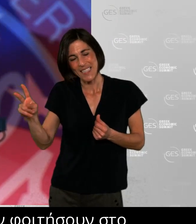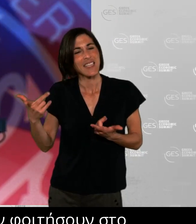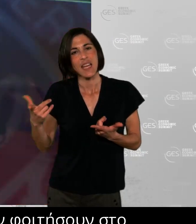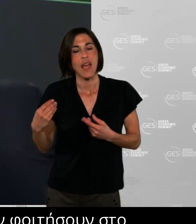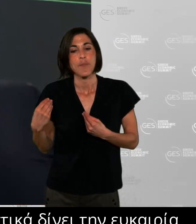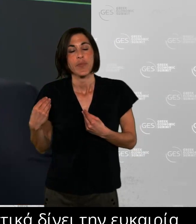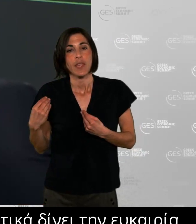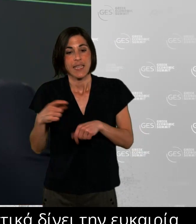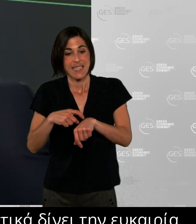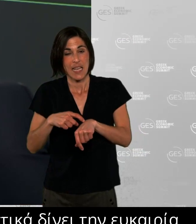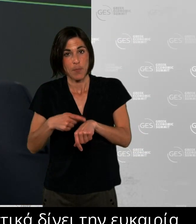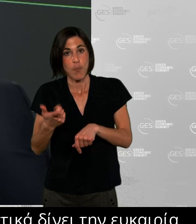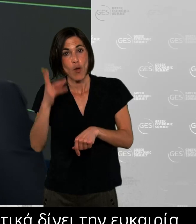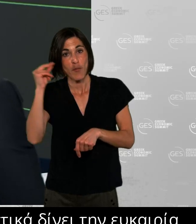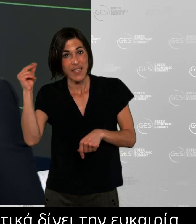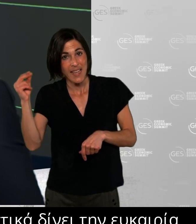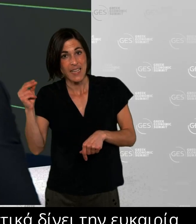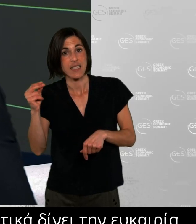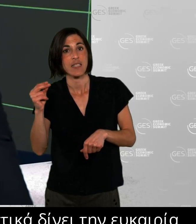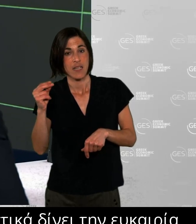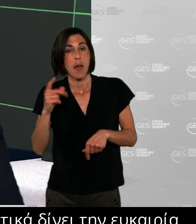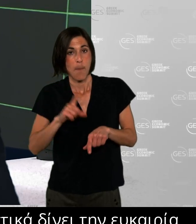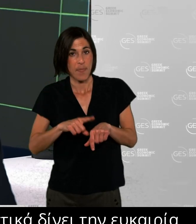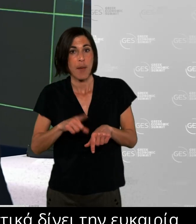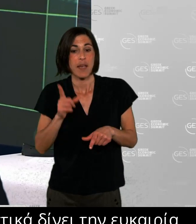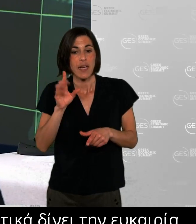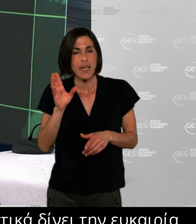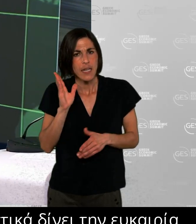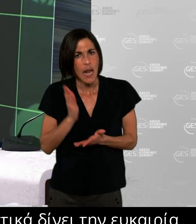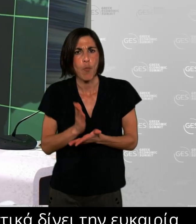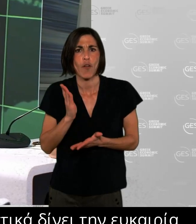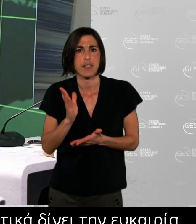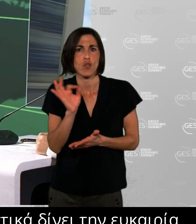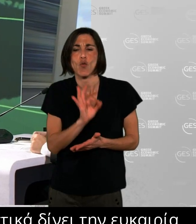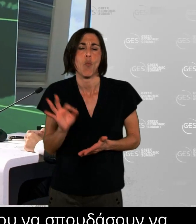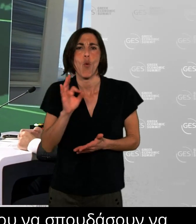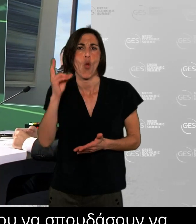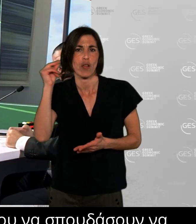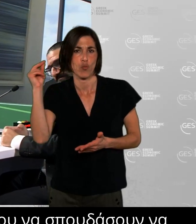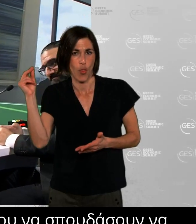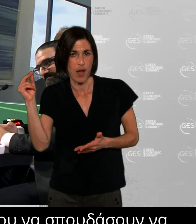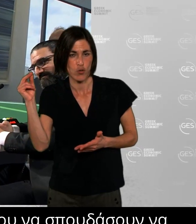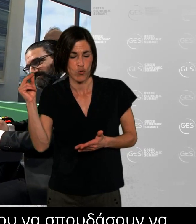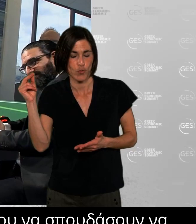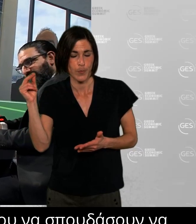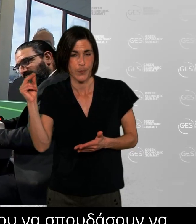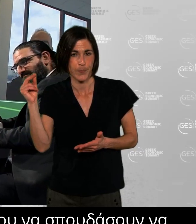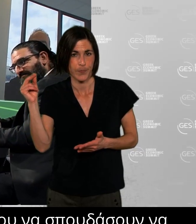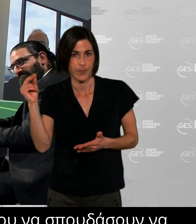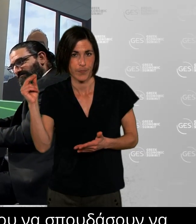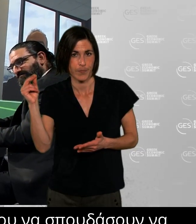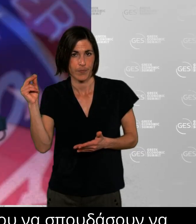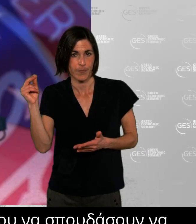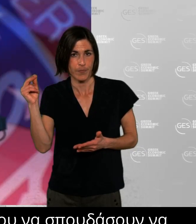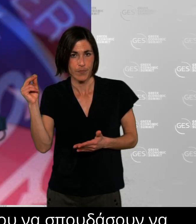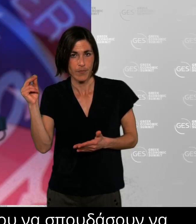study wherever their academic credentials can qualify them. In other words, in the US system, students choose to apply